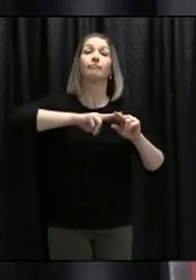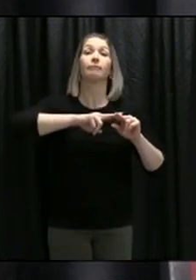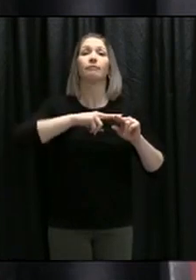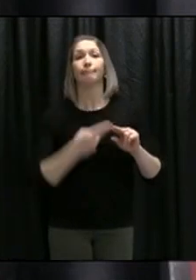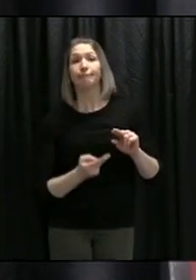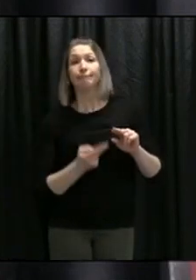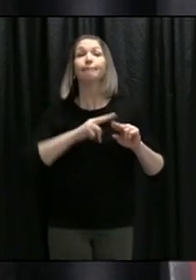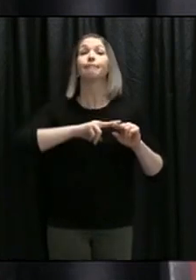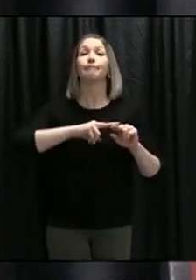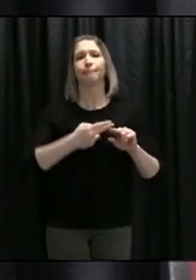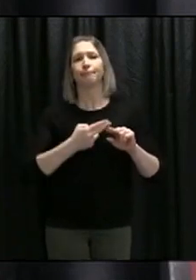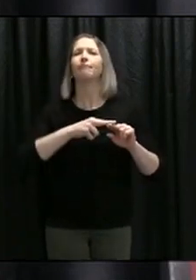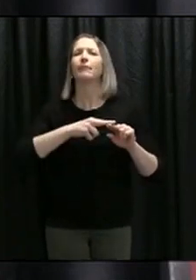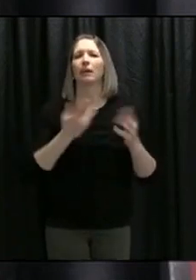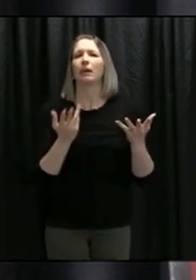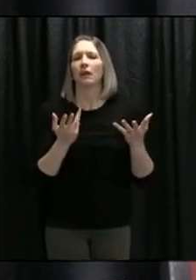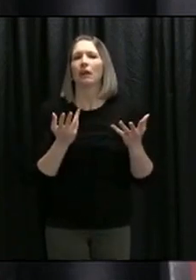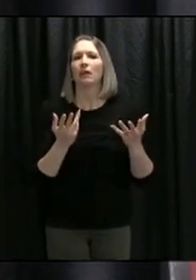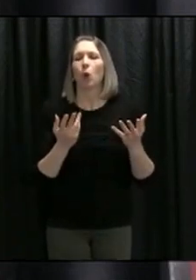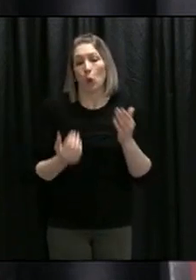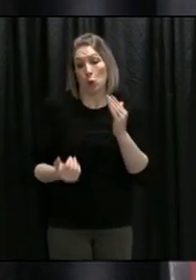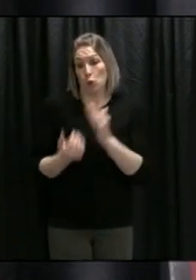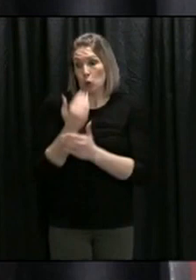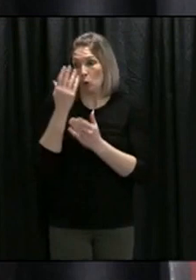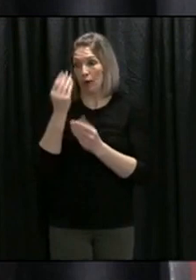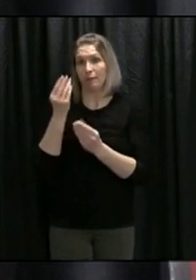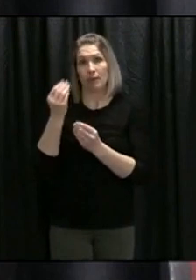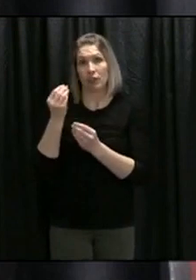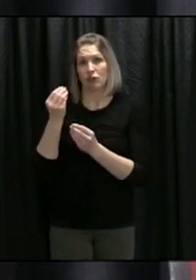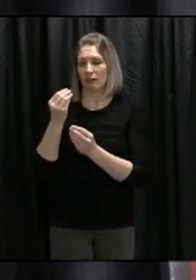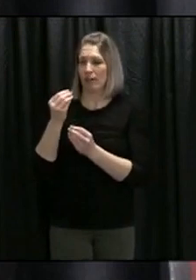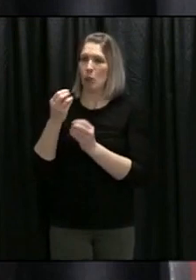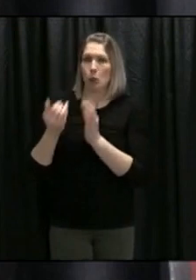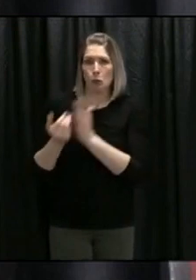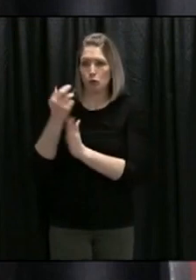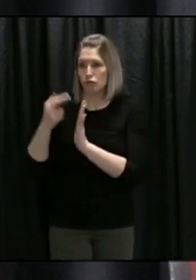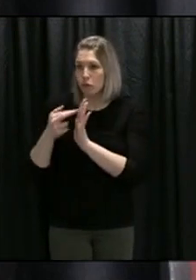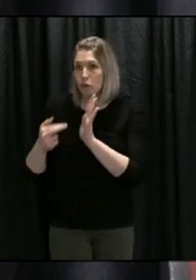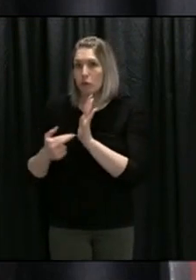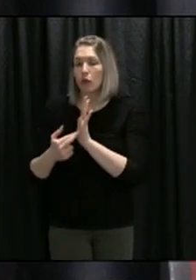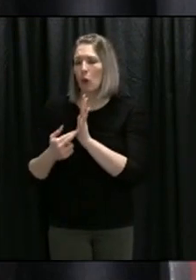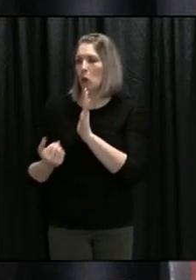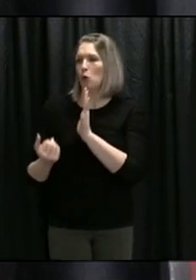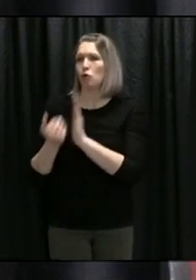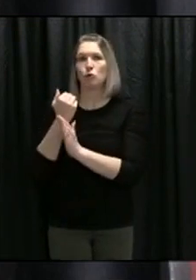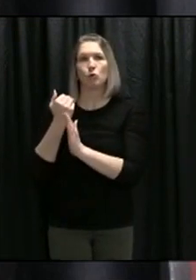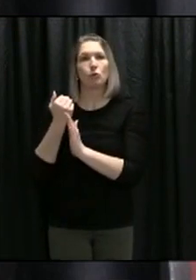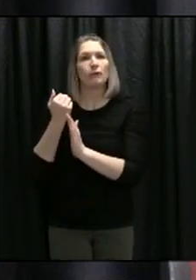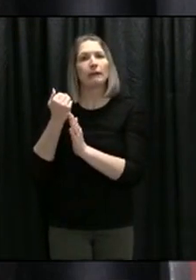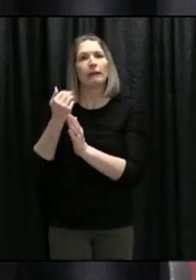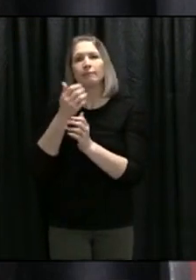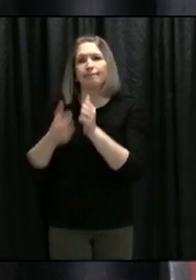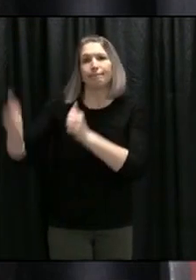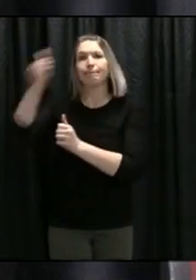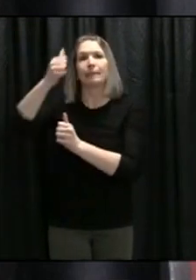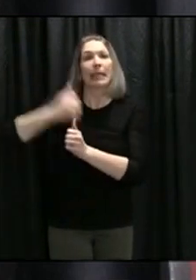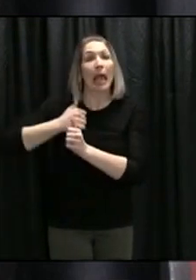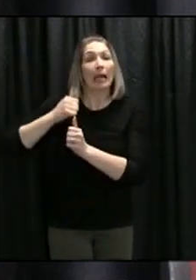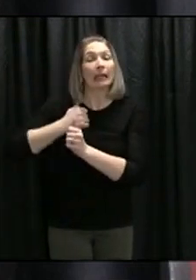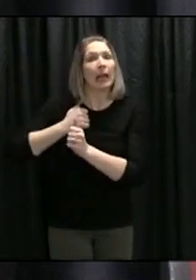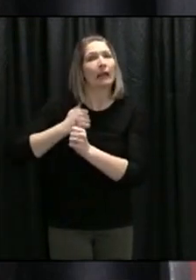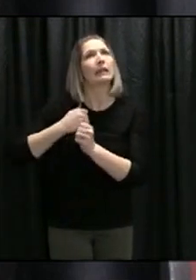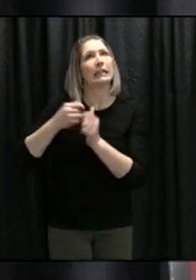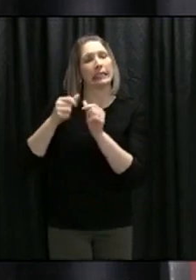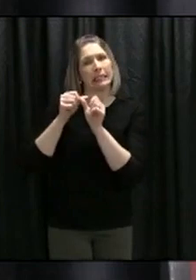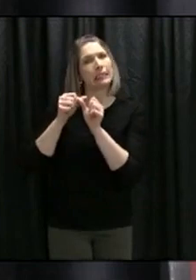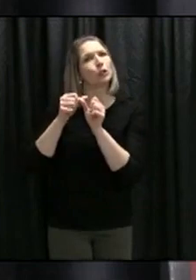of adapting to the new information that we get from our public health colleagues across Canada and indeed across the